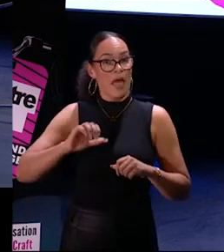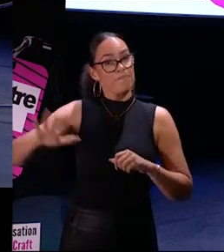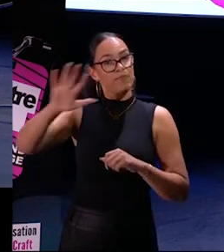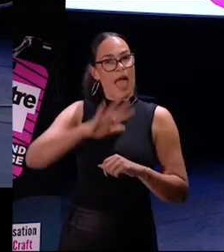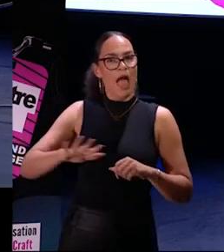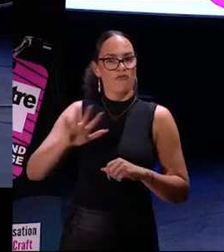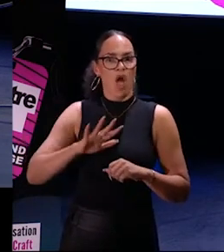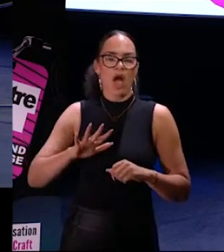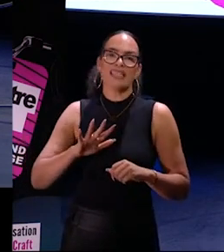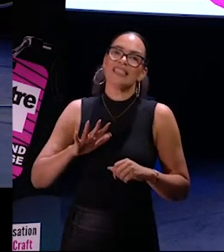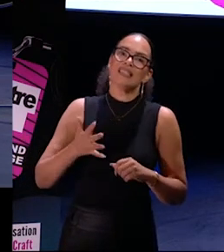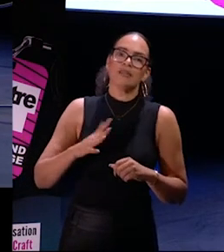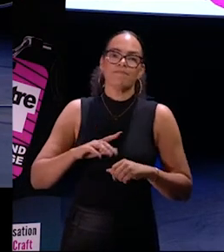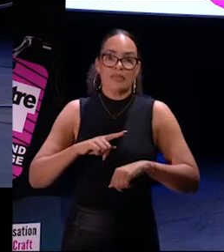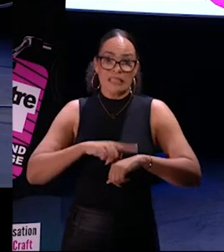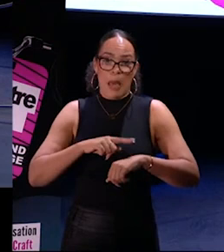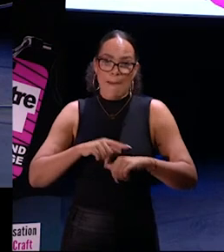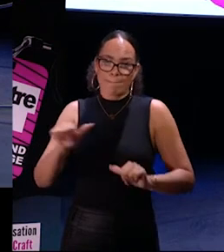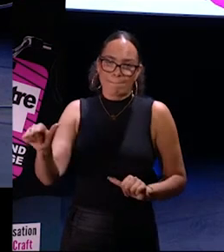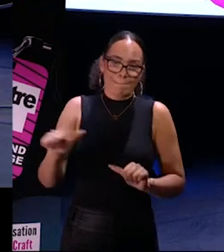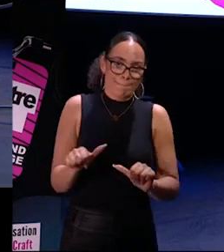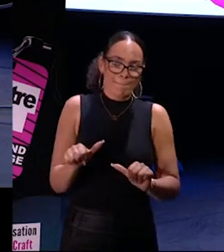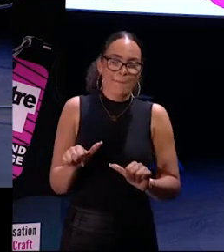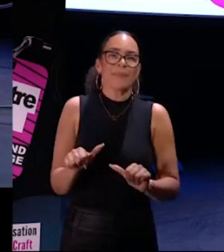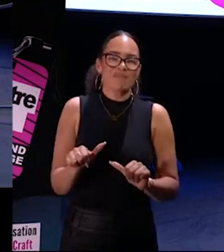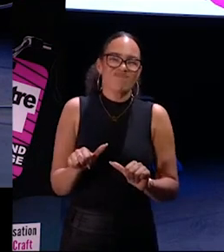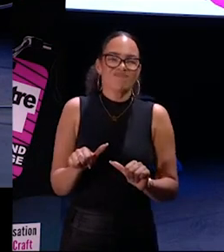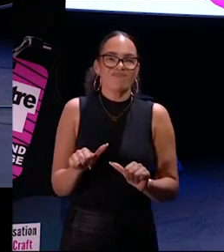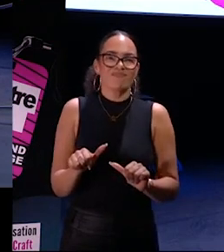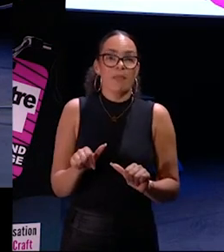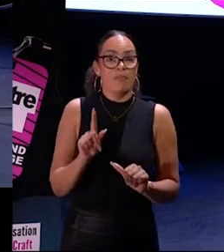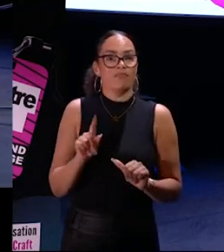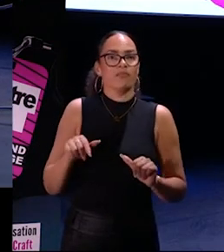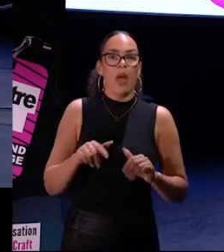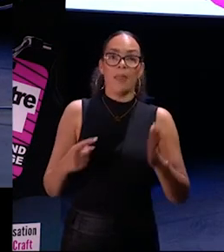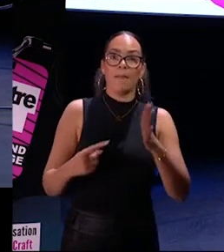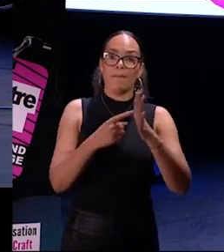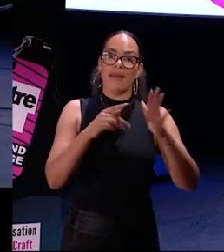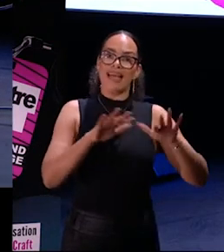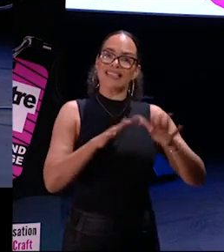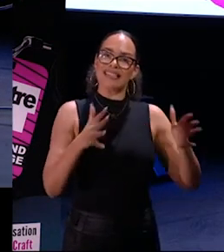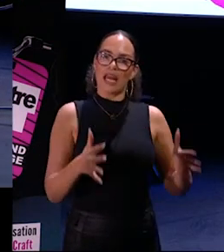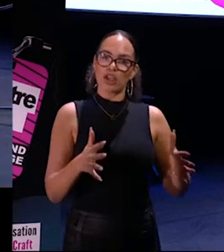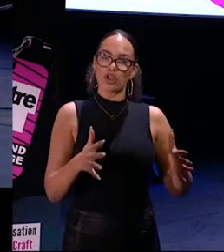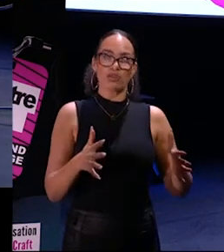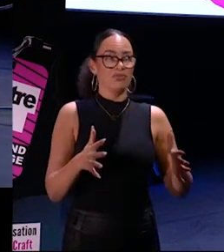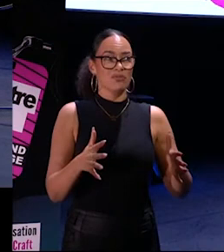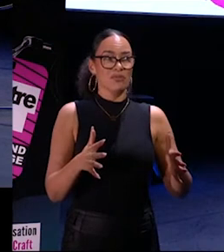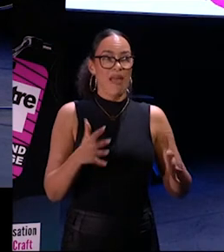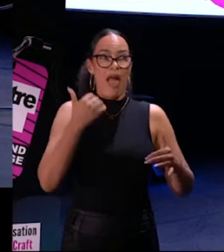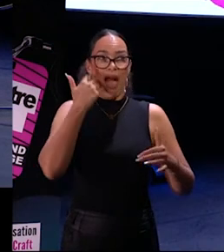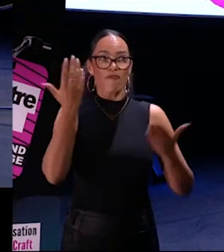very, very pressed for time here in terms of schedule. We have on the main stage a different show most